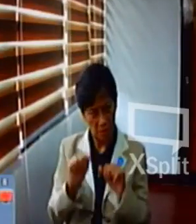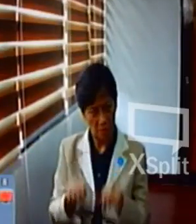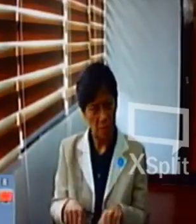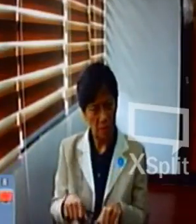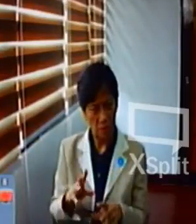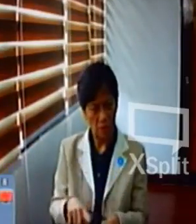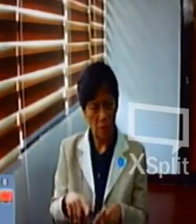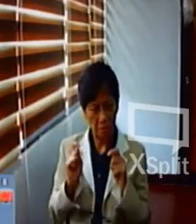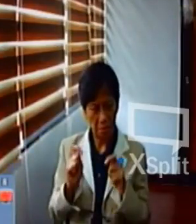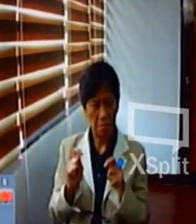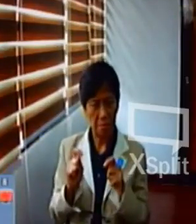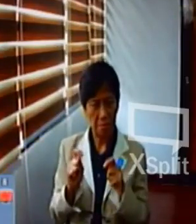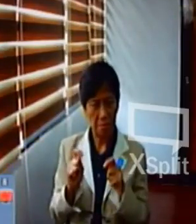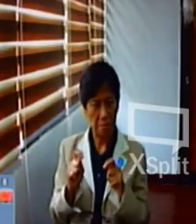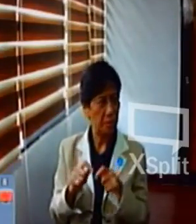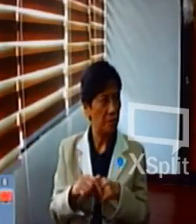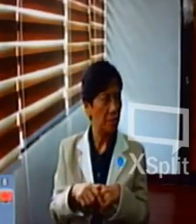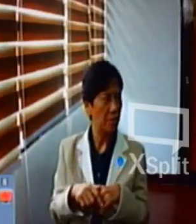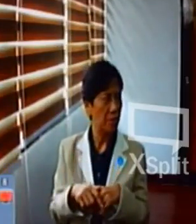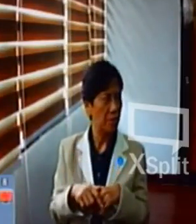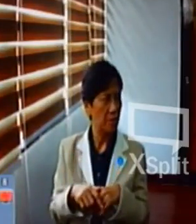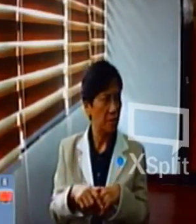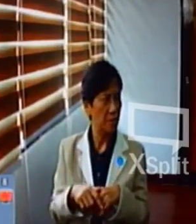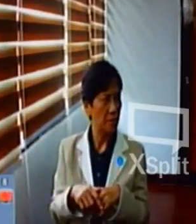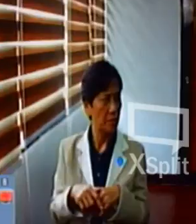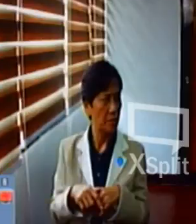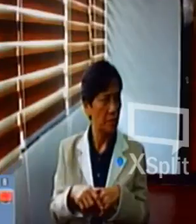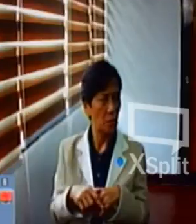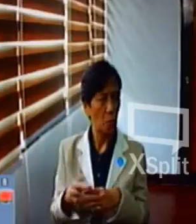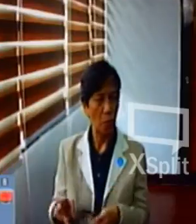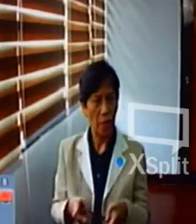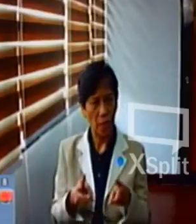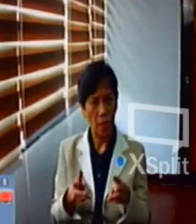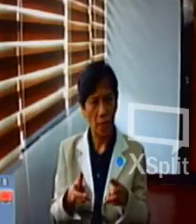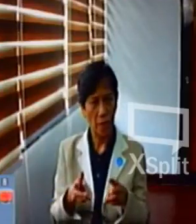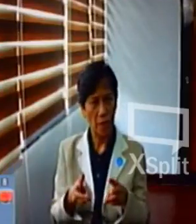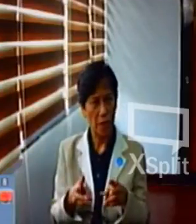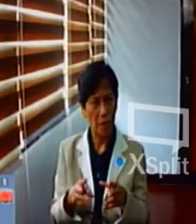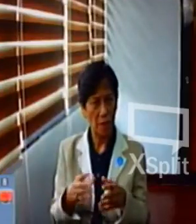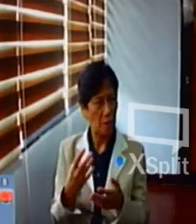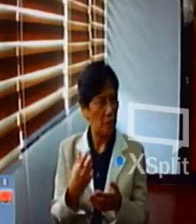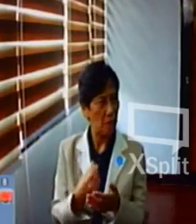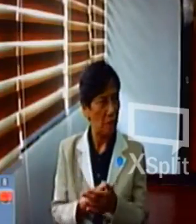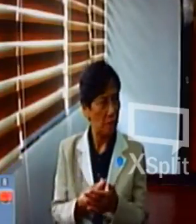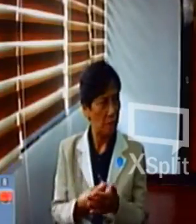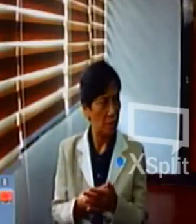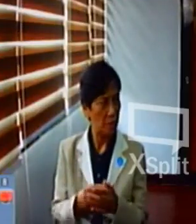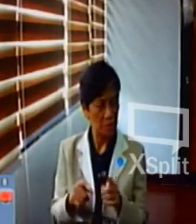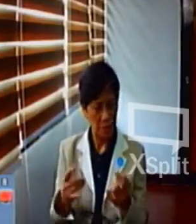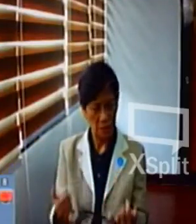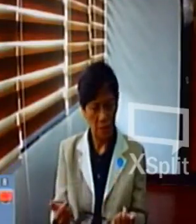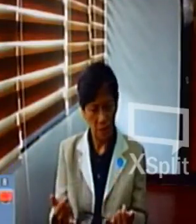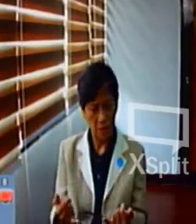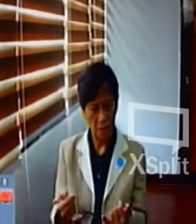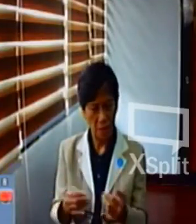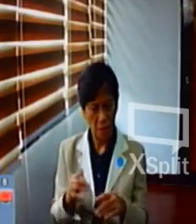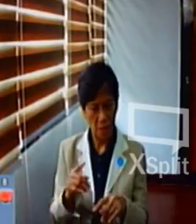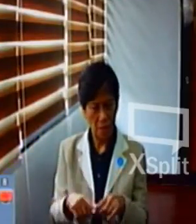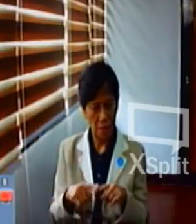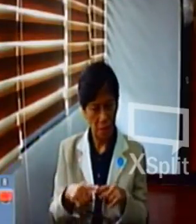adapt, income, for example, or means, I think they'll be able to do that. But right now, based on our assessment,